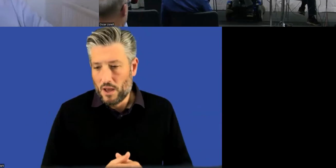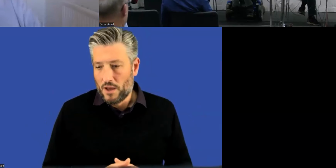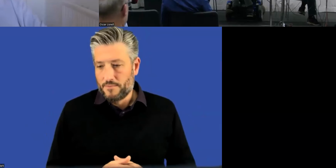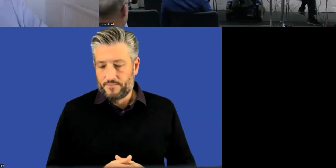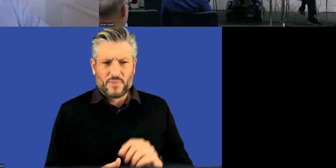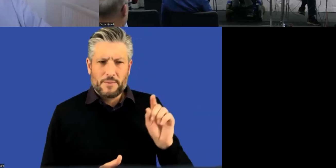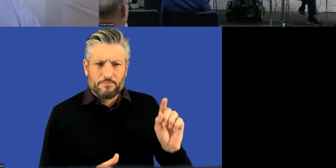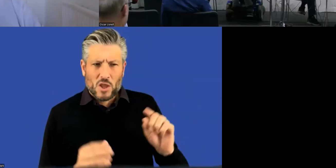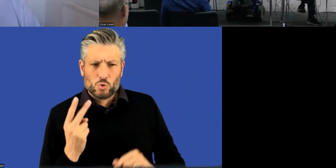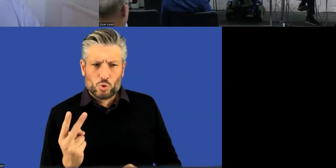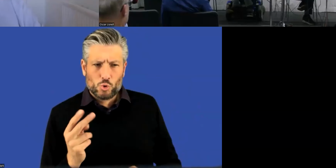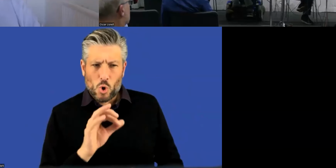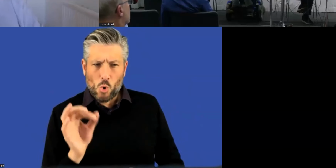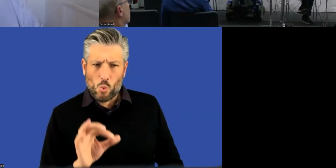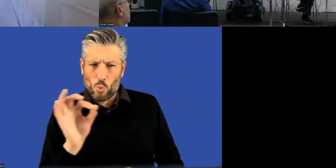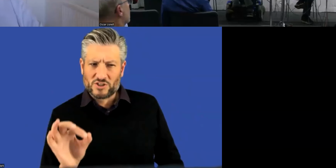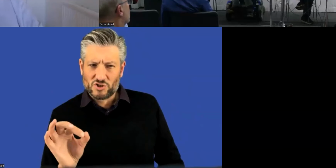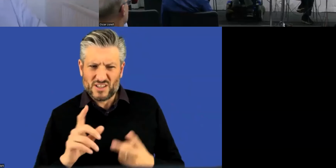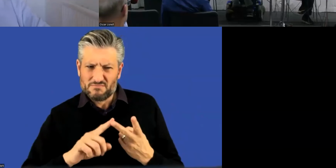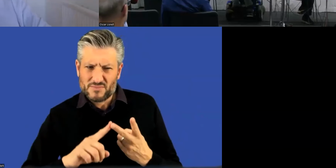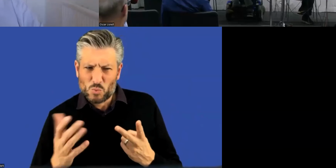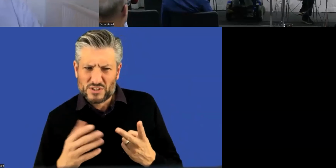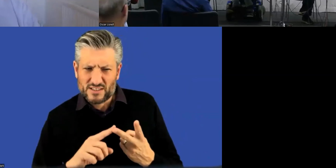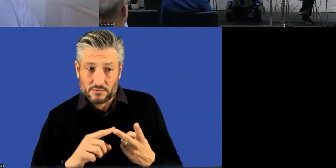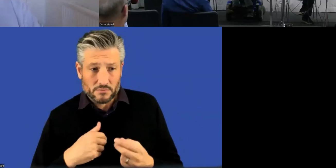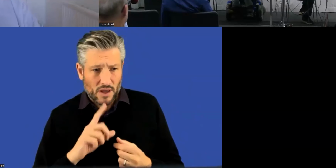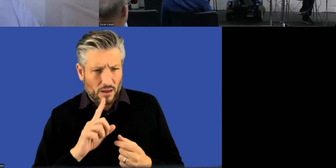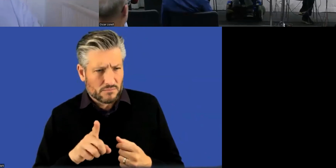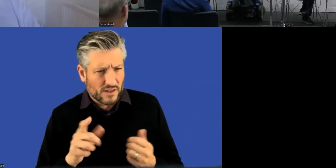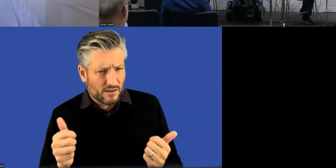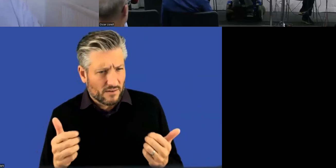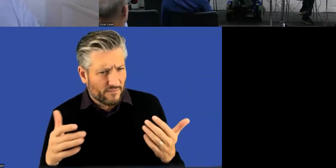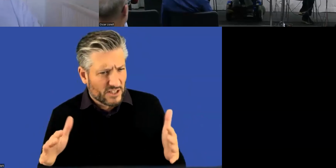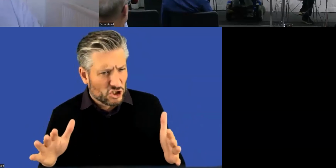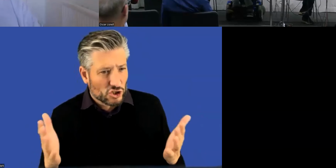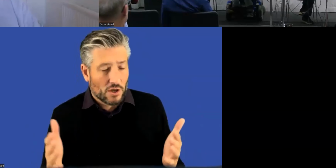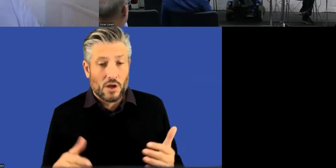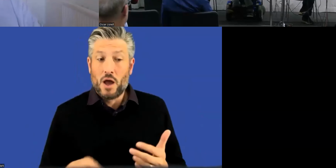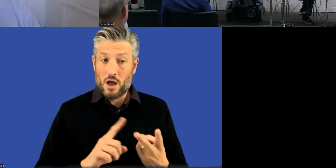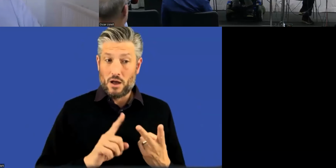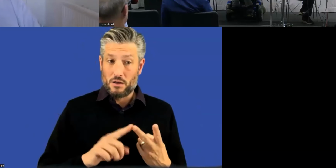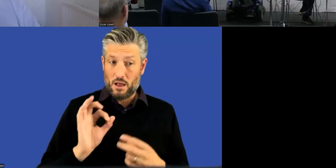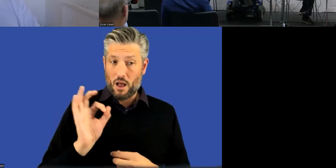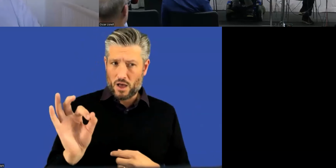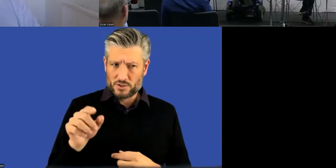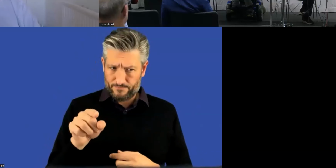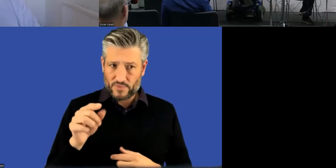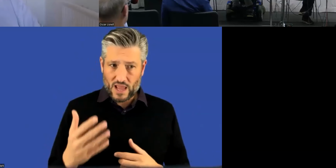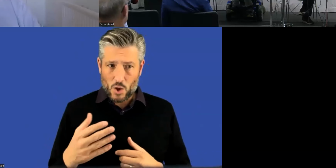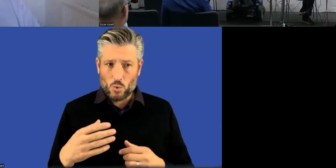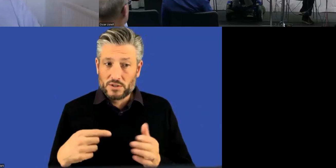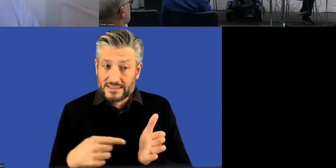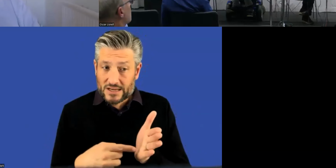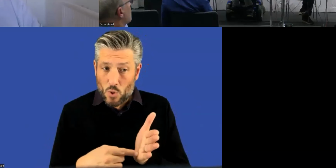Nigel. What was the second? Have I answered this? The thing was, what are the instruments you're using in order to achieve this? What